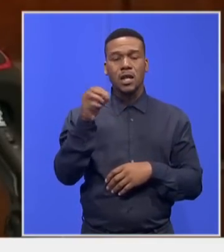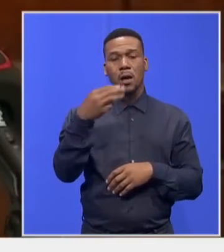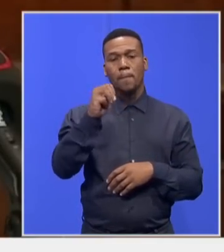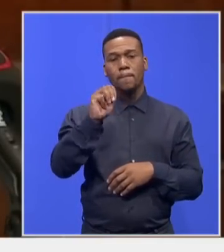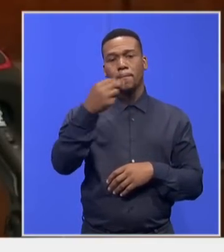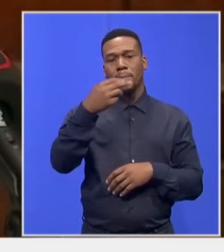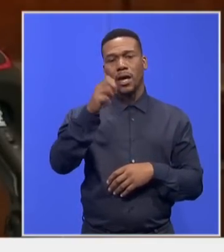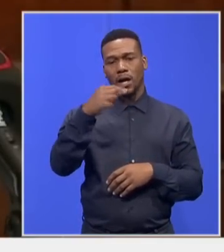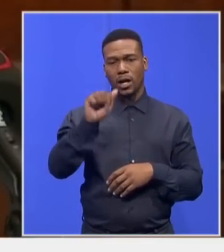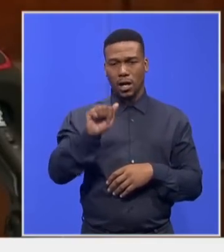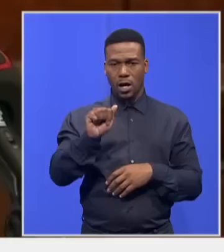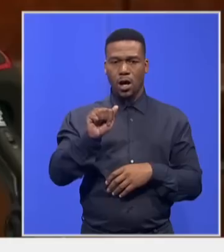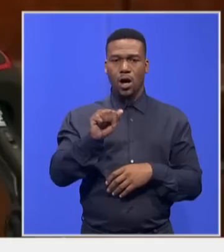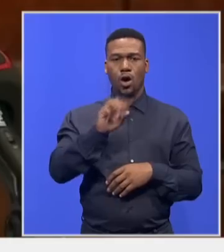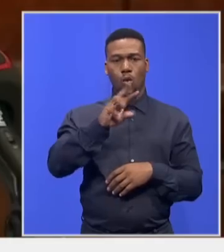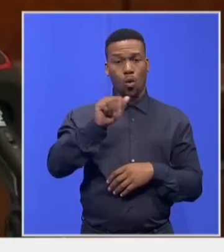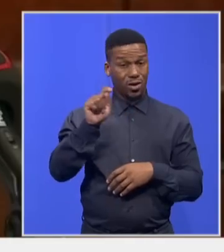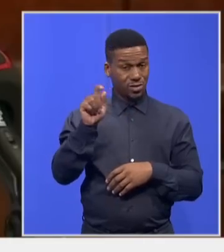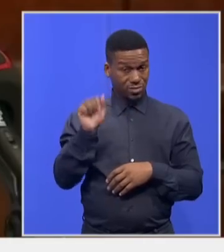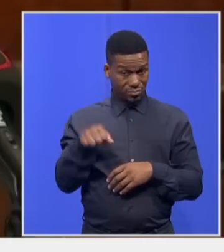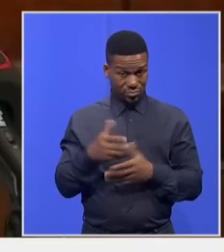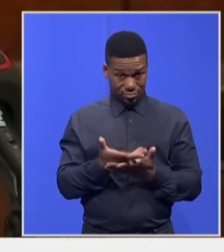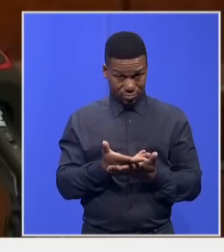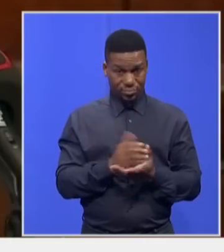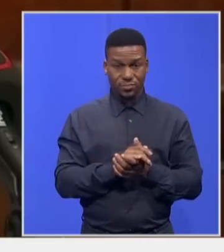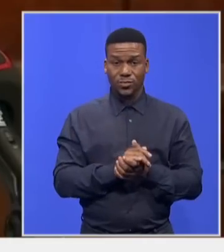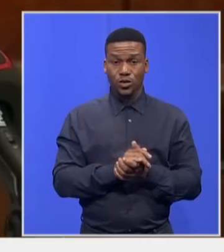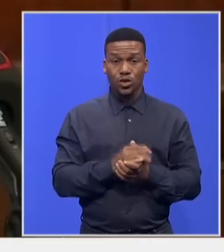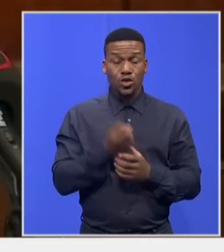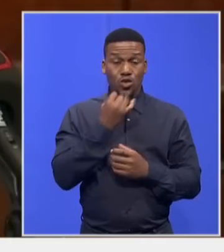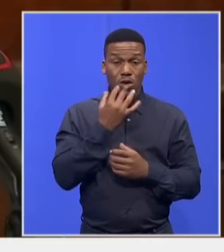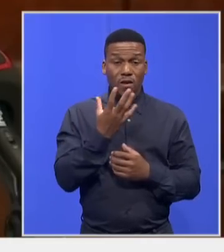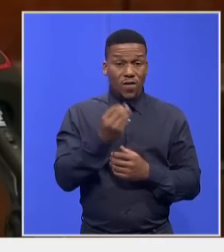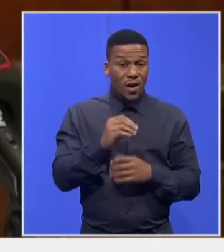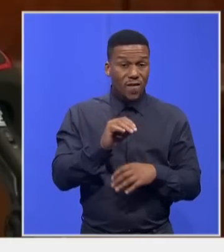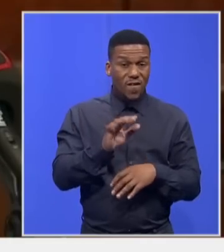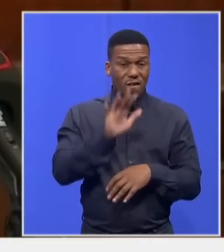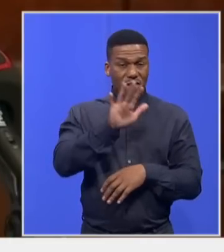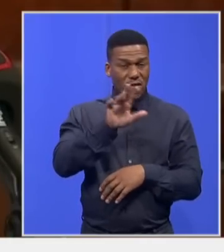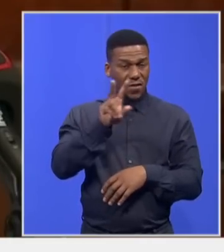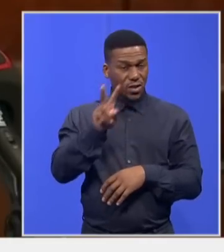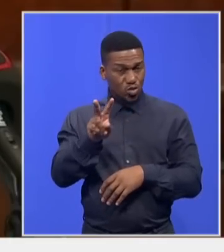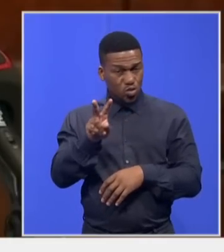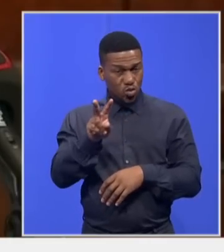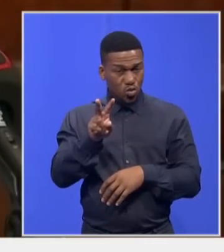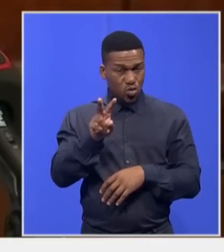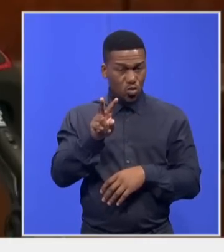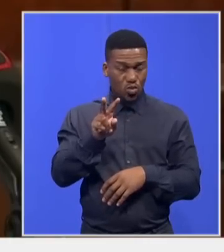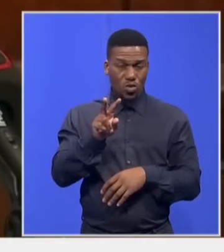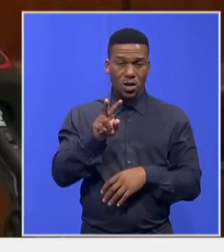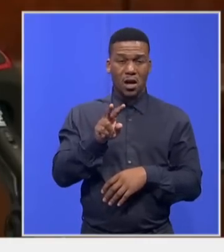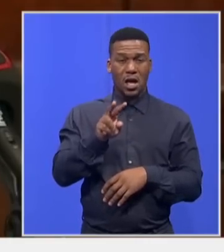have installed a capacity of about 52,000 megawatts, so this is just shy of